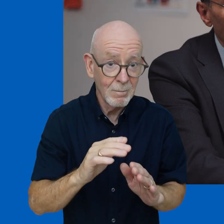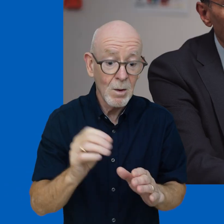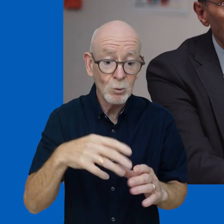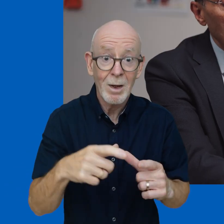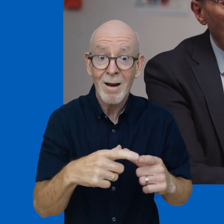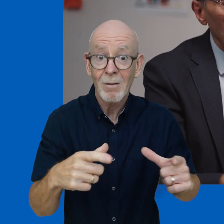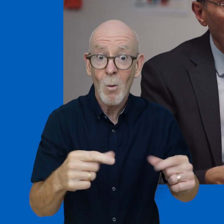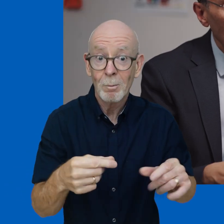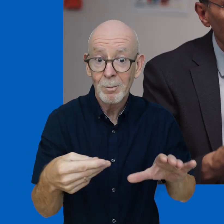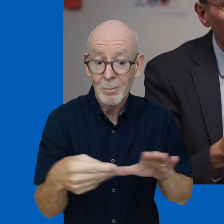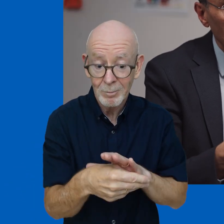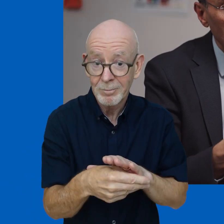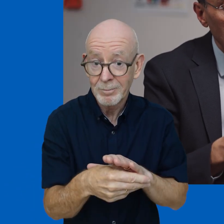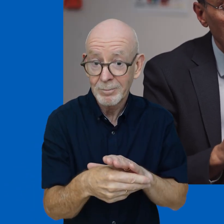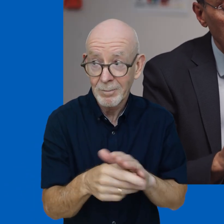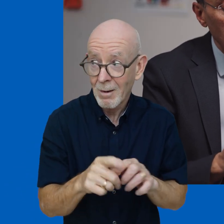put it in the envelope,